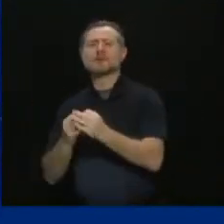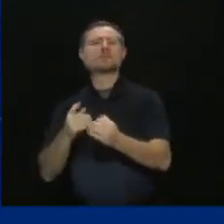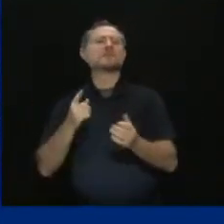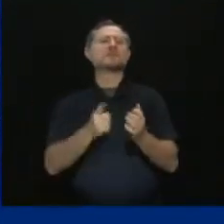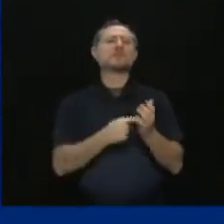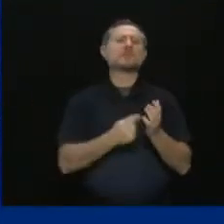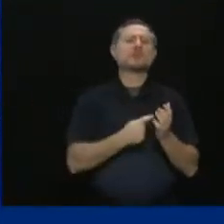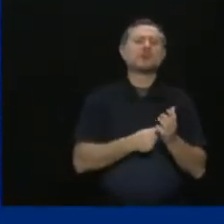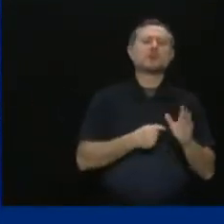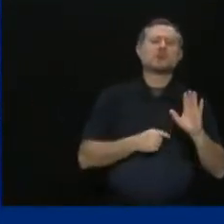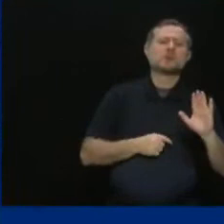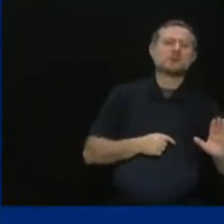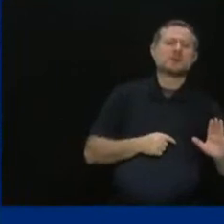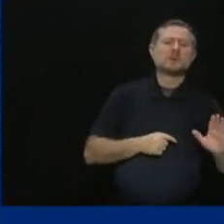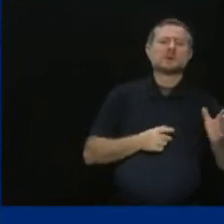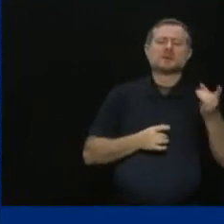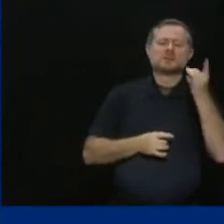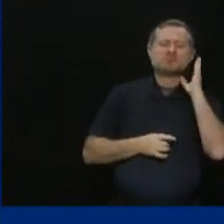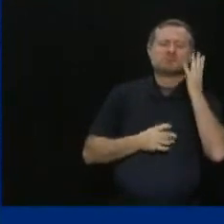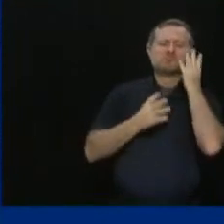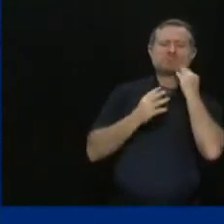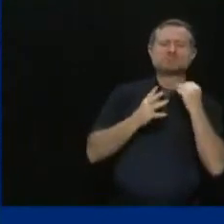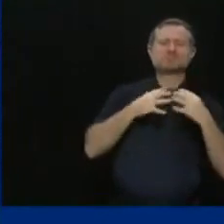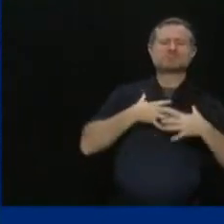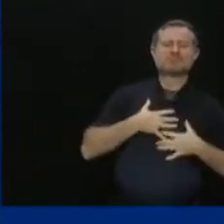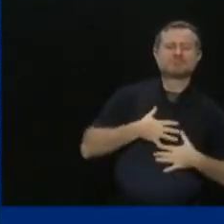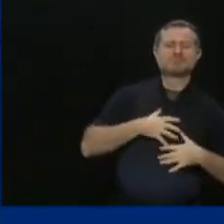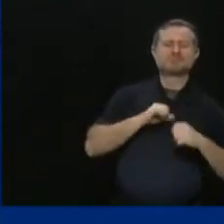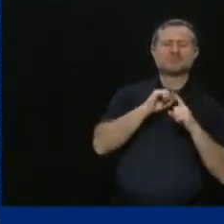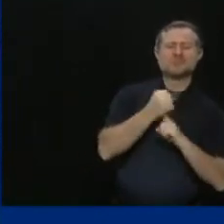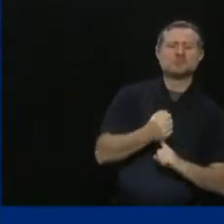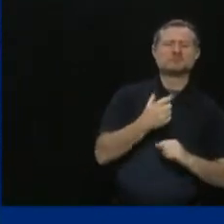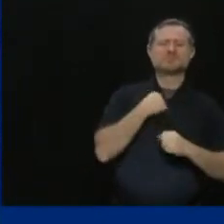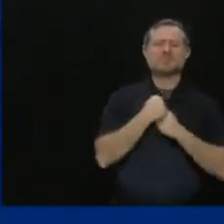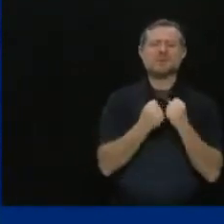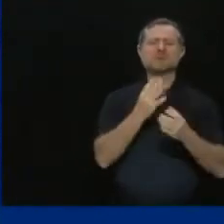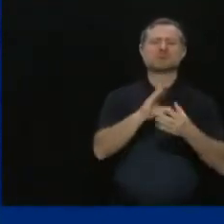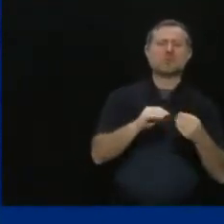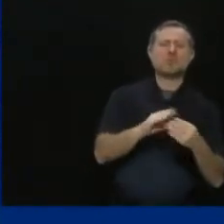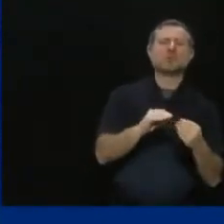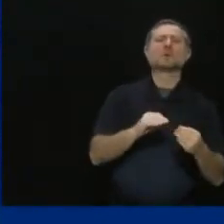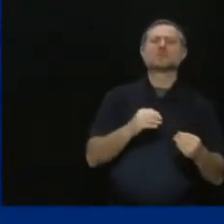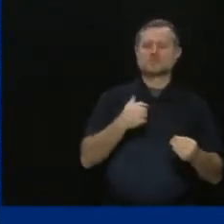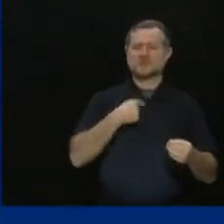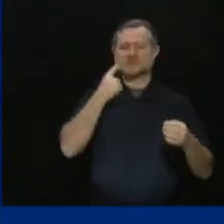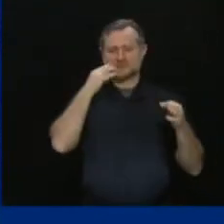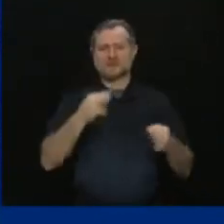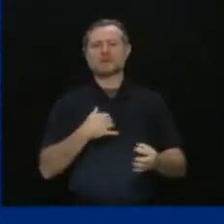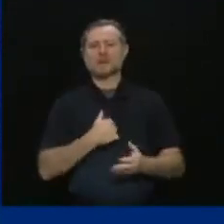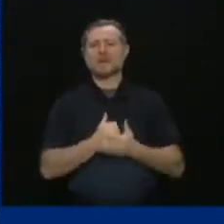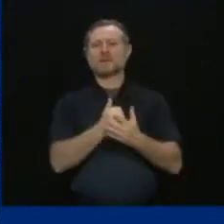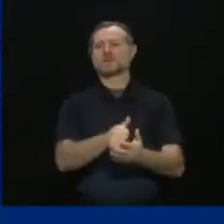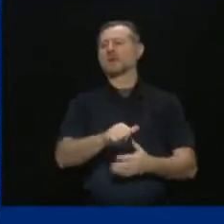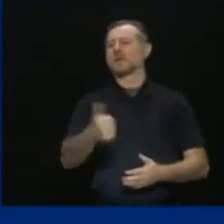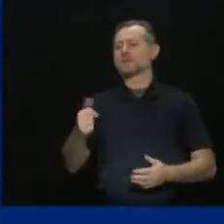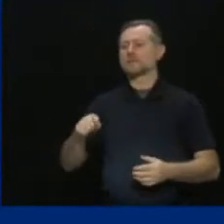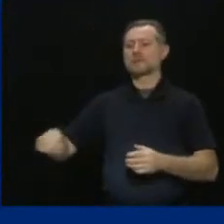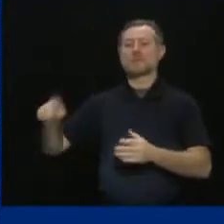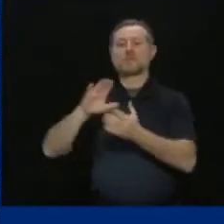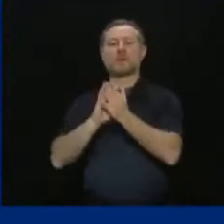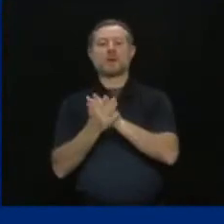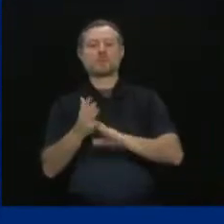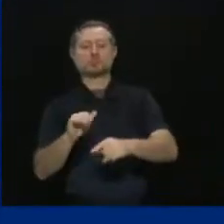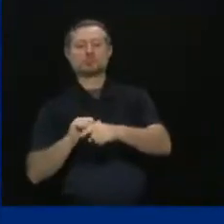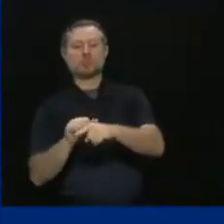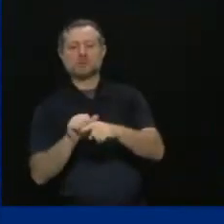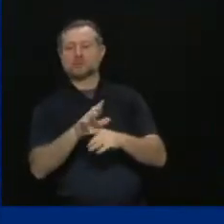grief into helping others. And that's exactly what my sister and my niece did for her brother. They became trained recovery coaches. And so to them,